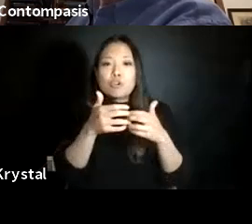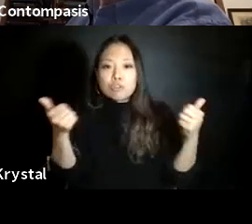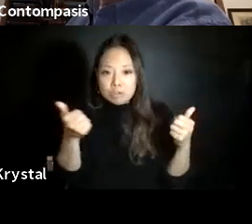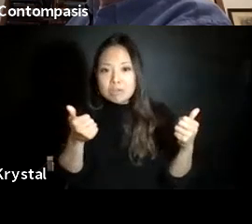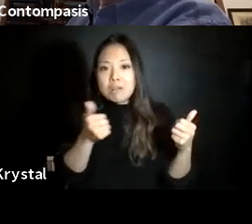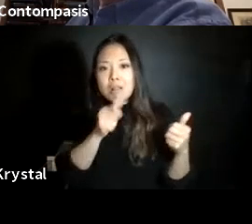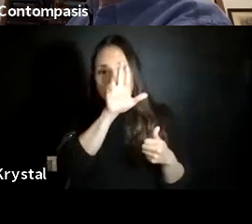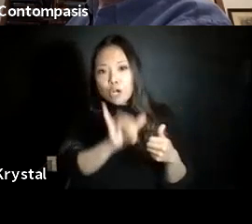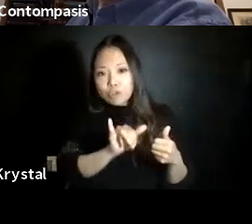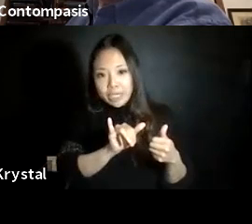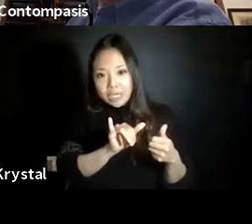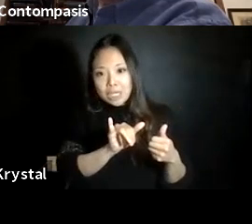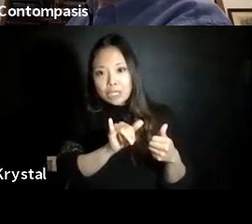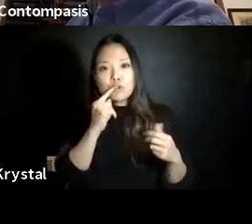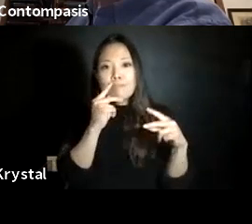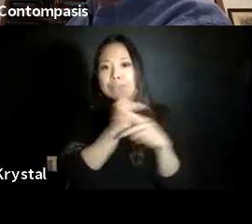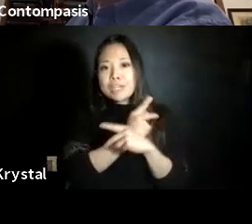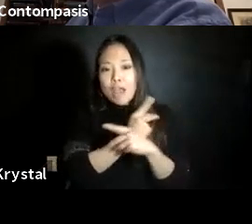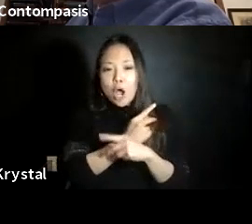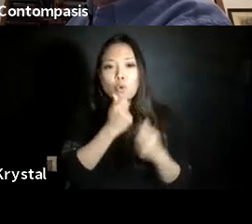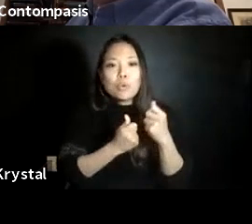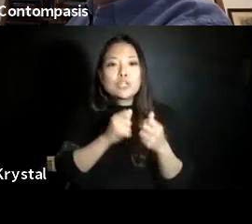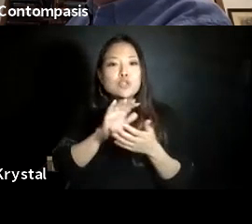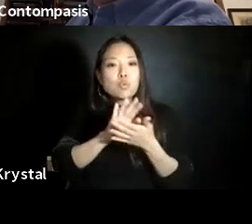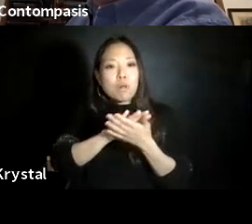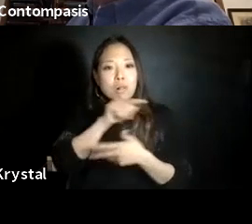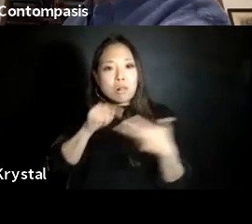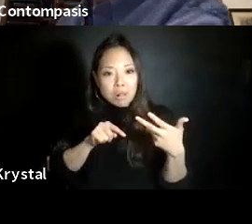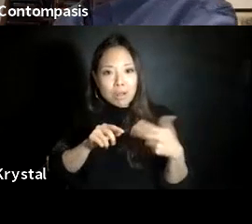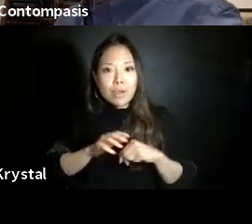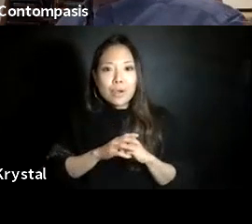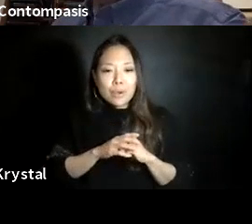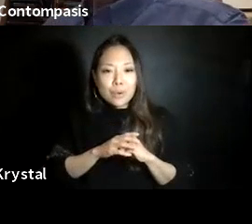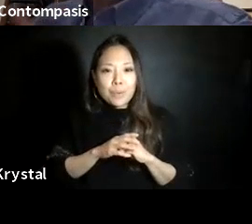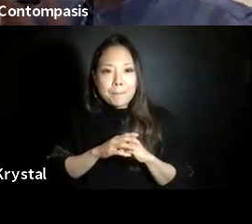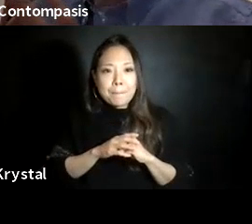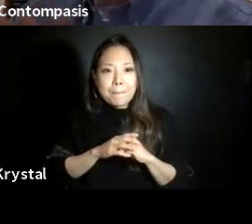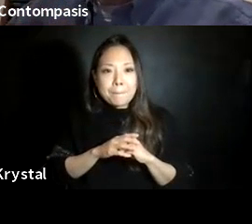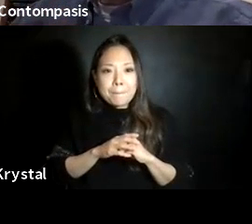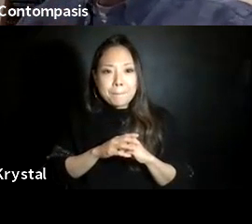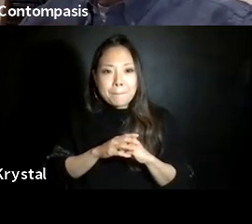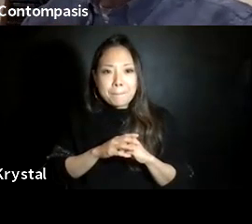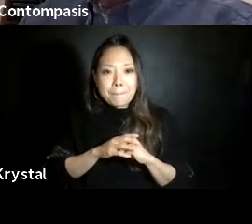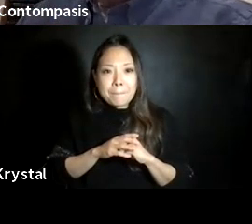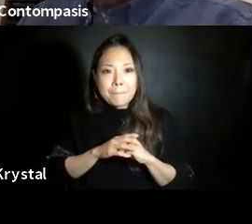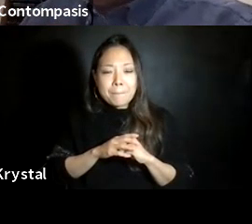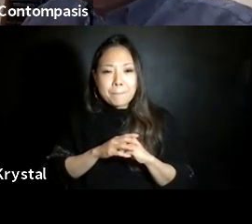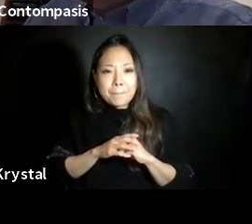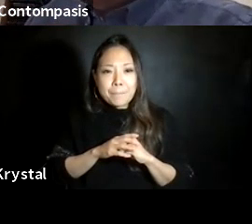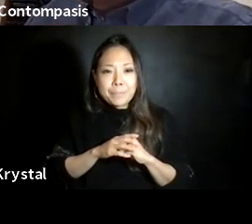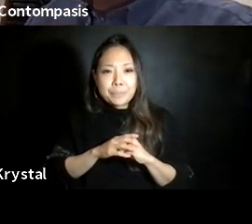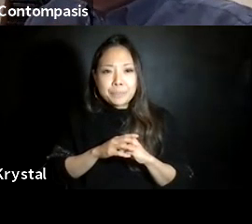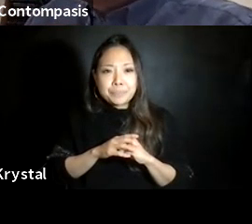Okay. So it's not, I don't know. I'm just saying that if the idea is